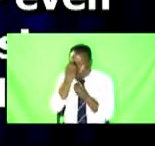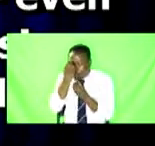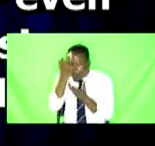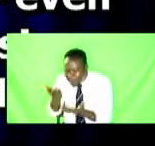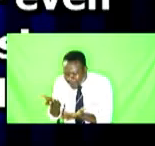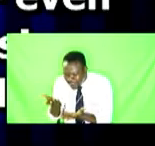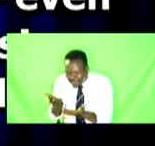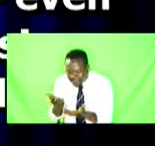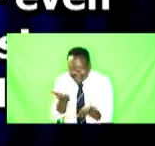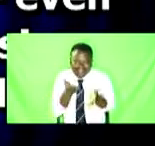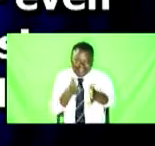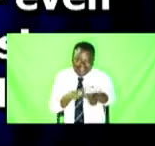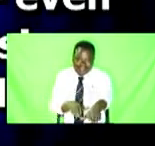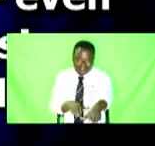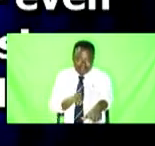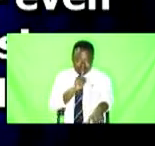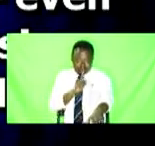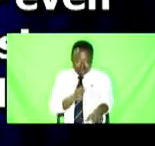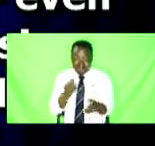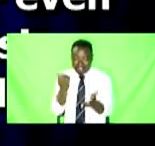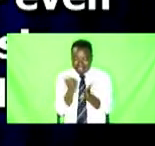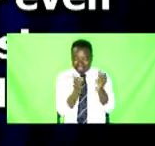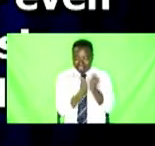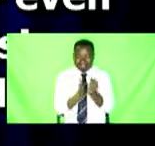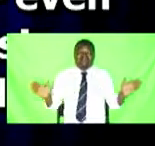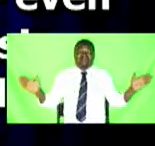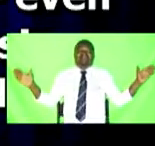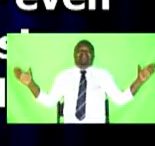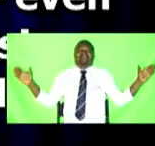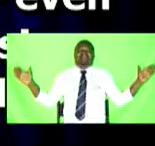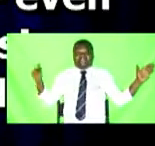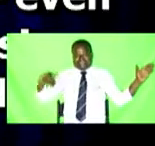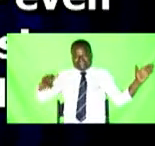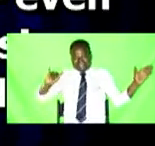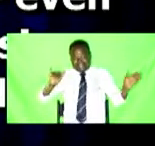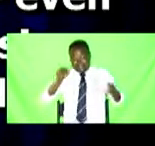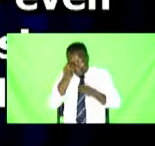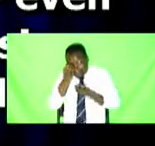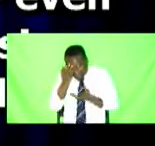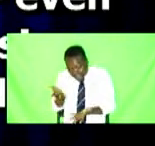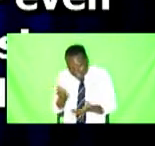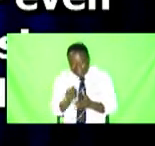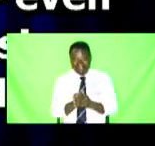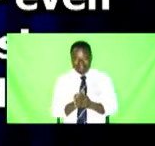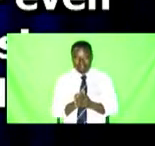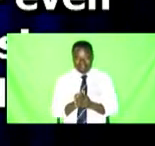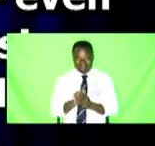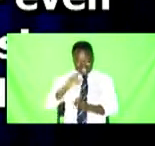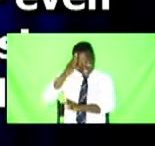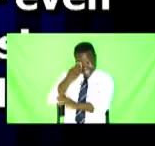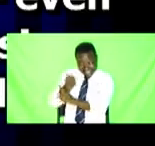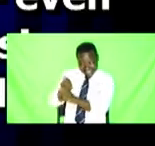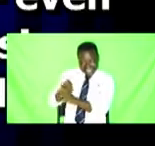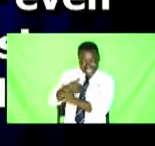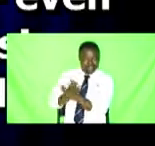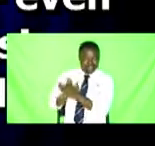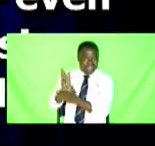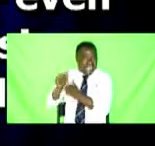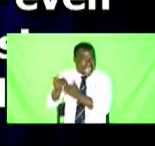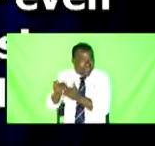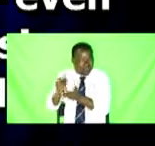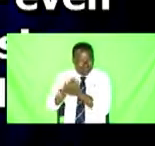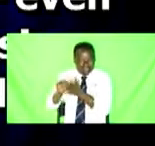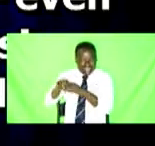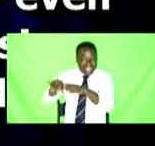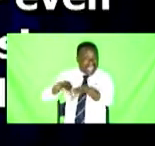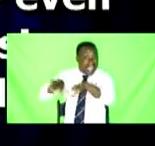death, even death on the cross. Now listen. The Son gained the right by what he did.